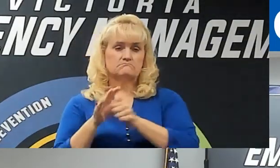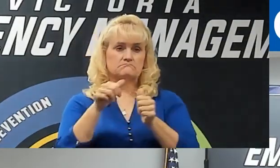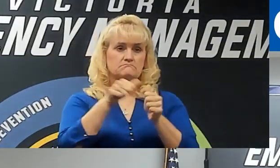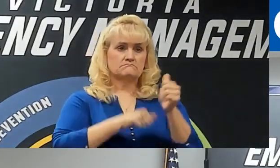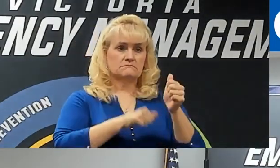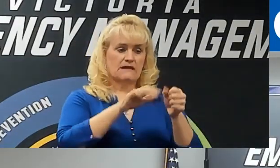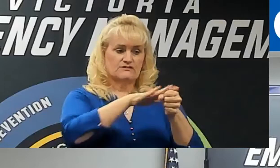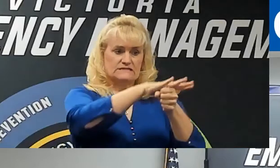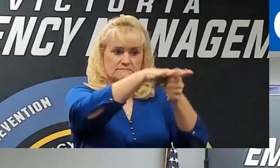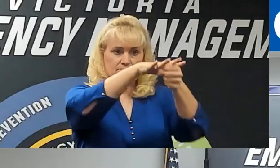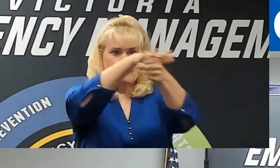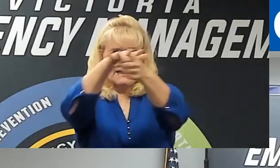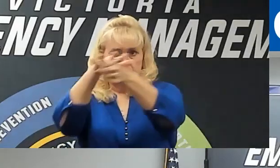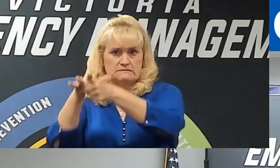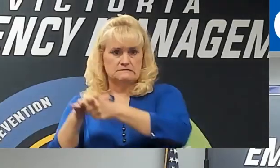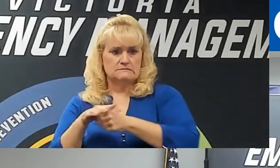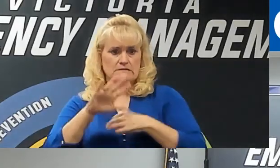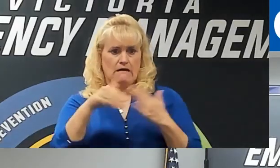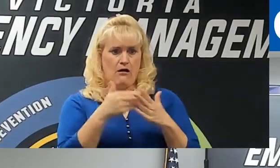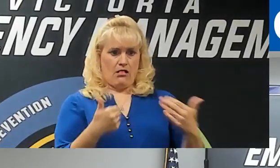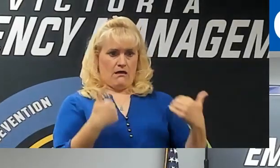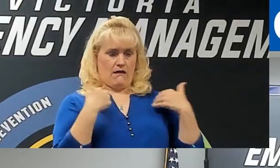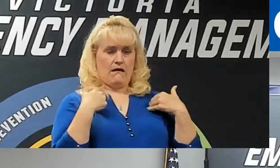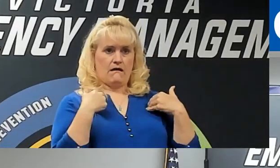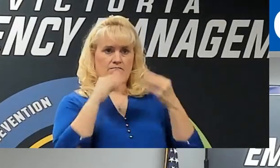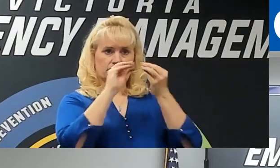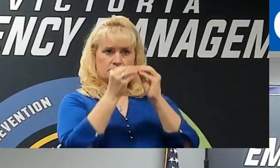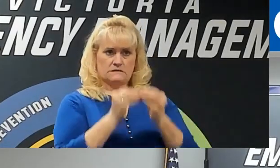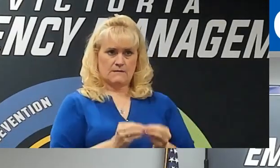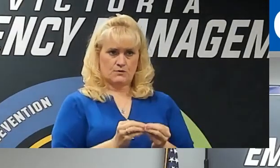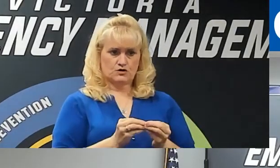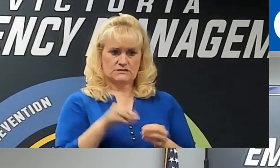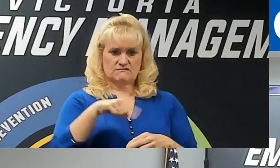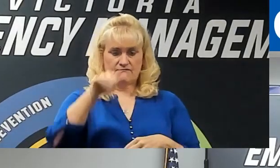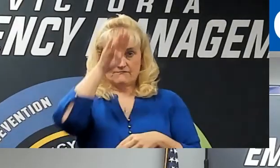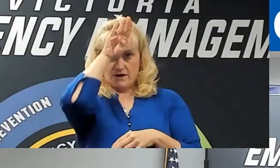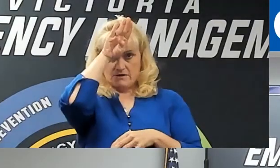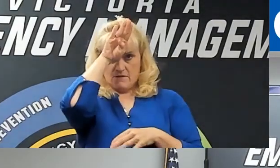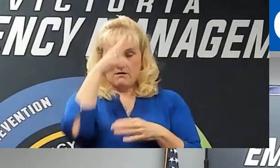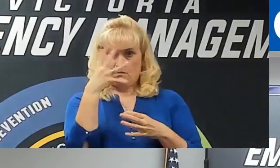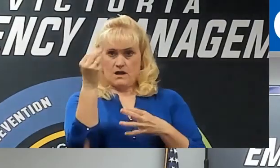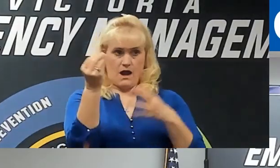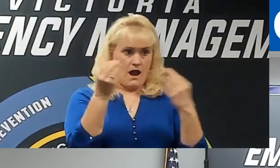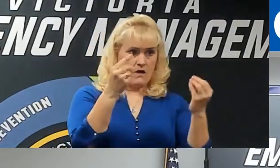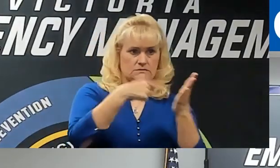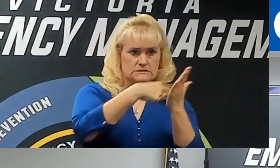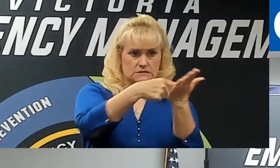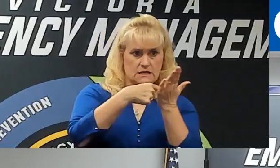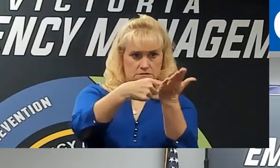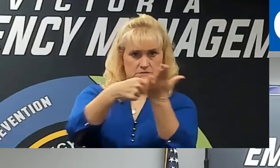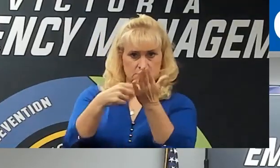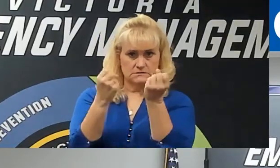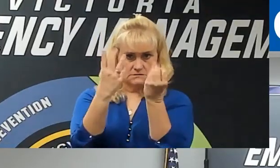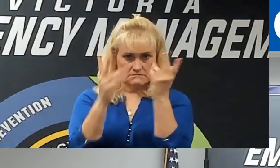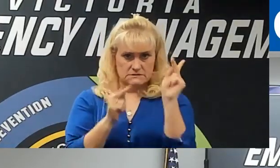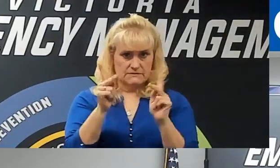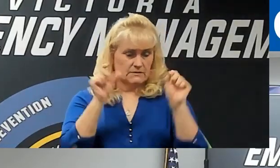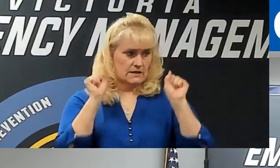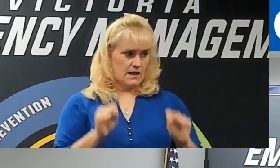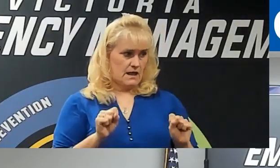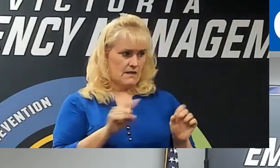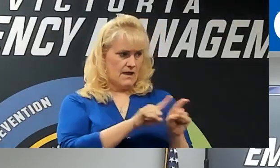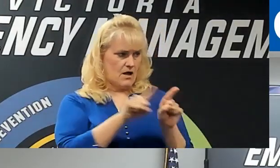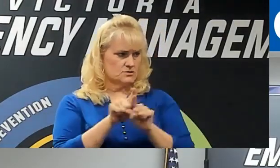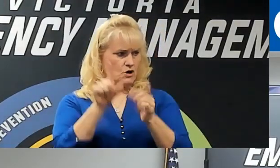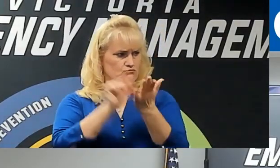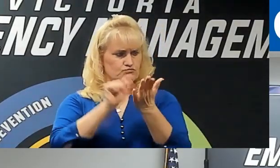an occupancy. They were very active in going out with business and discussing what their occupancies were. And I think they even printed a